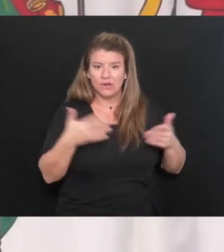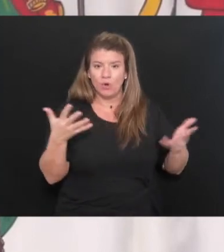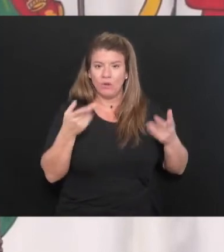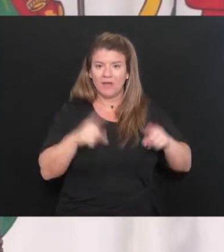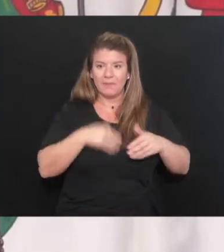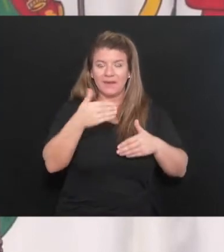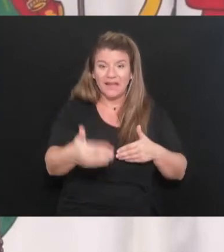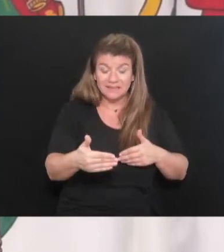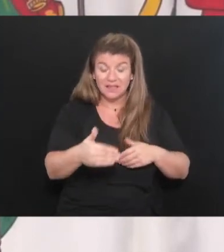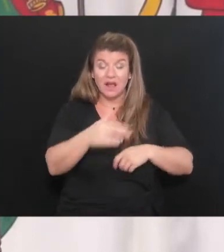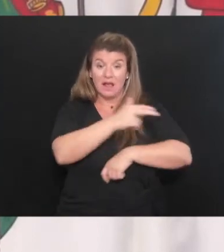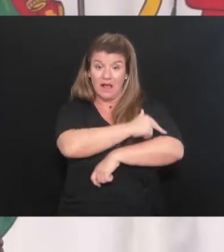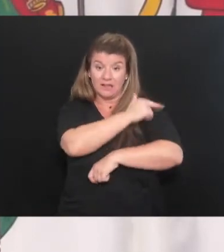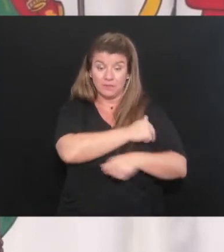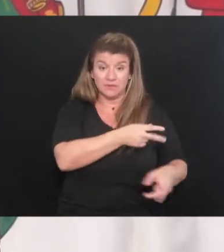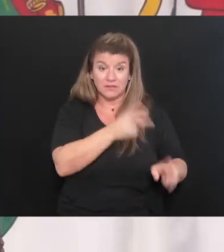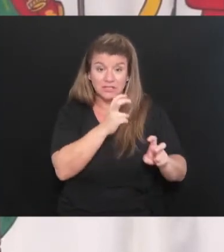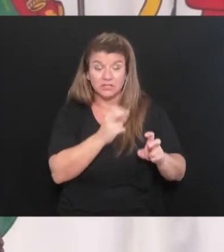are hospitalizations,